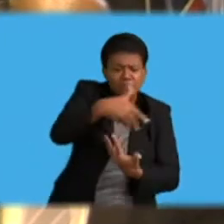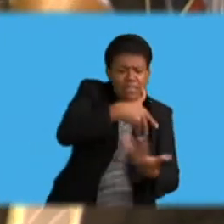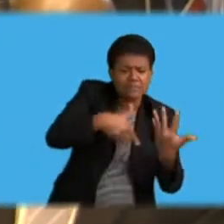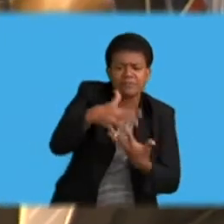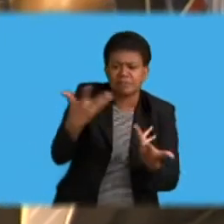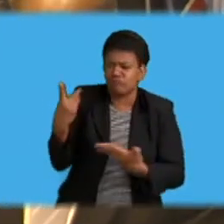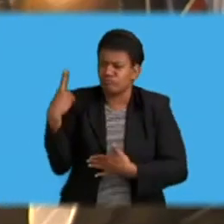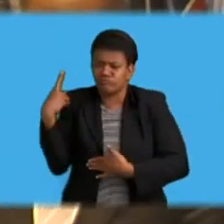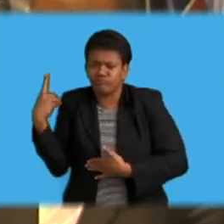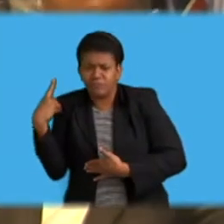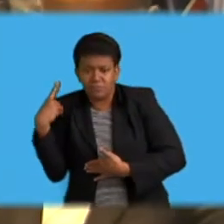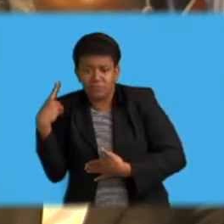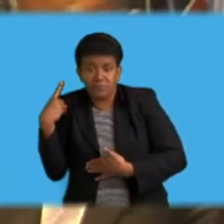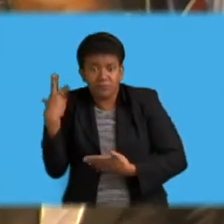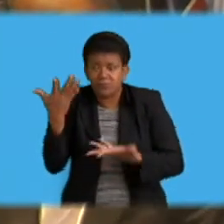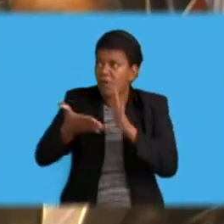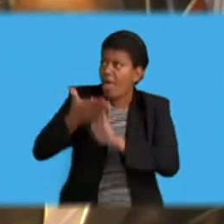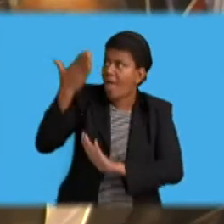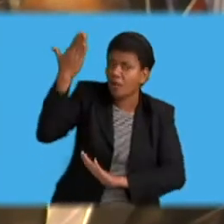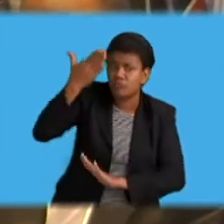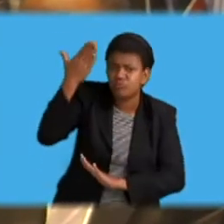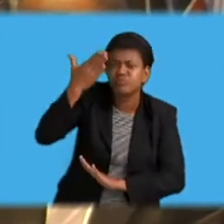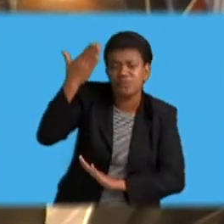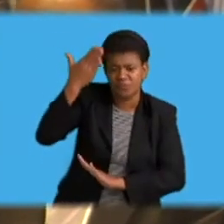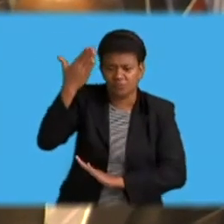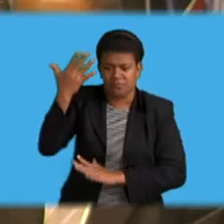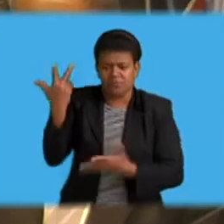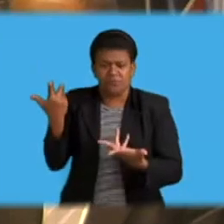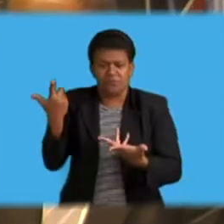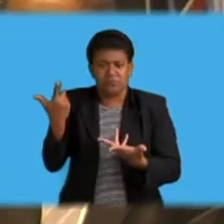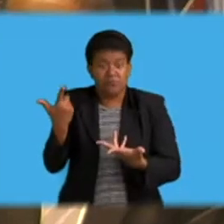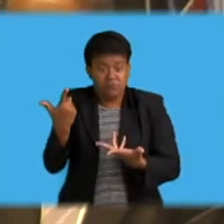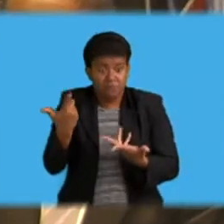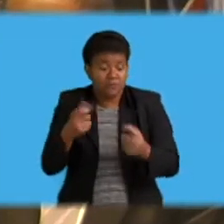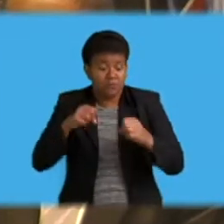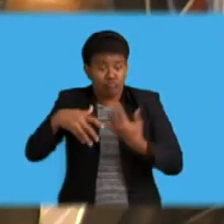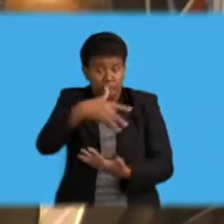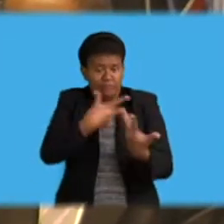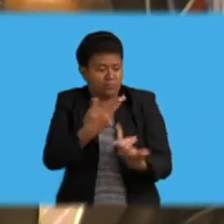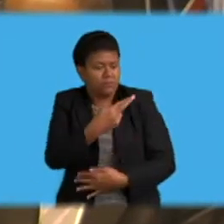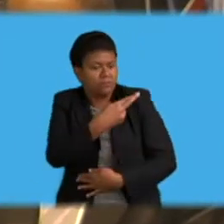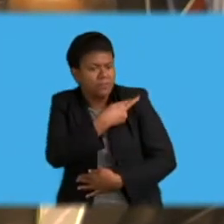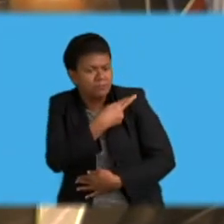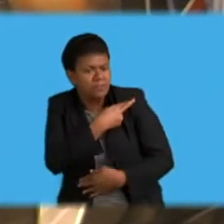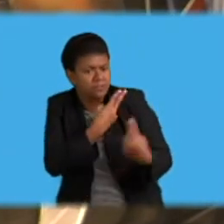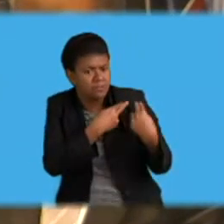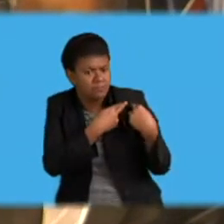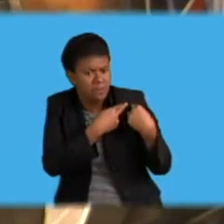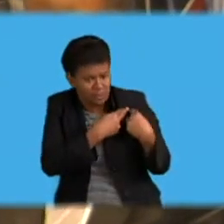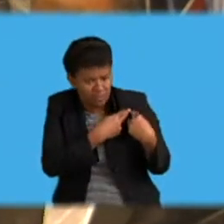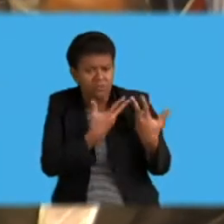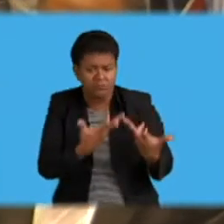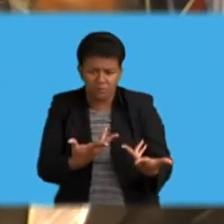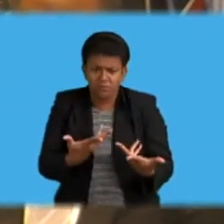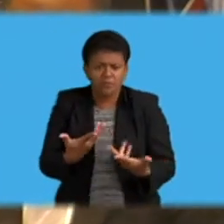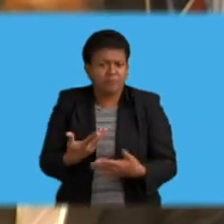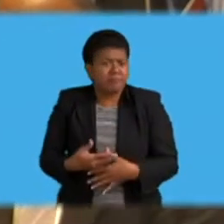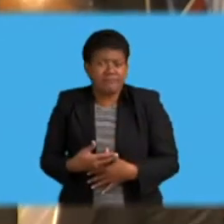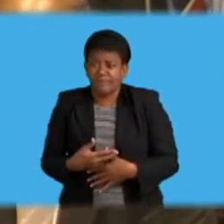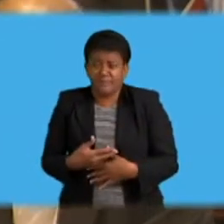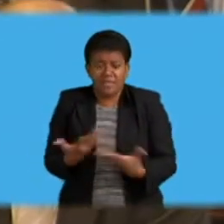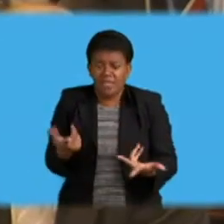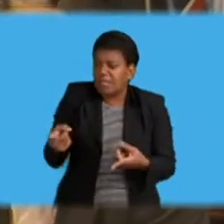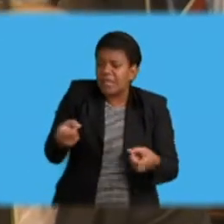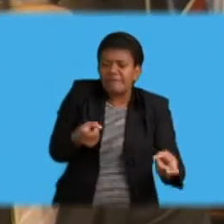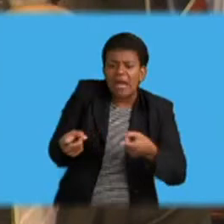school's founding and social obligation or responsibility. And if that is the case, Honorable Deputy Speaker, we can never achieve the ideals